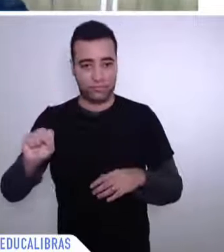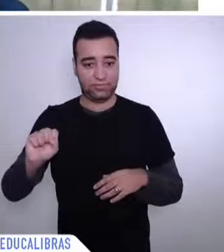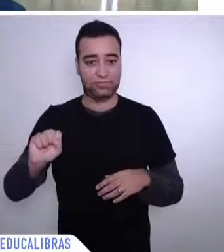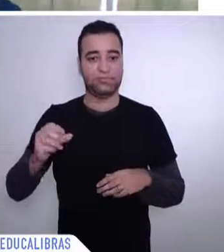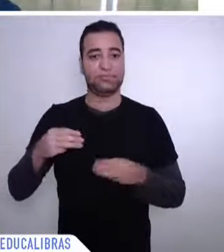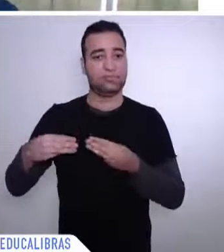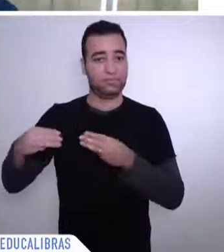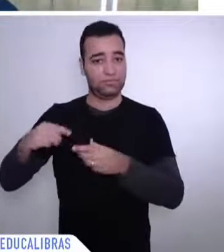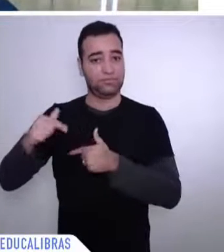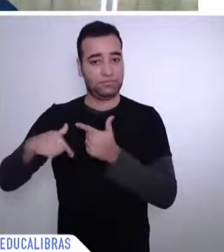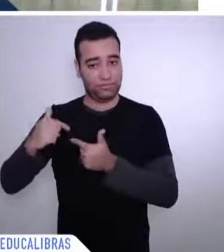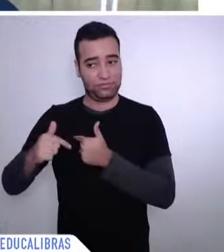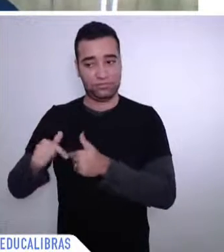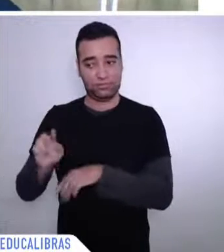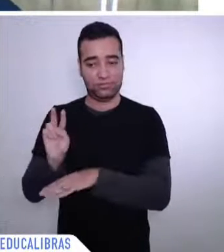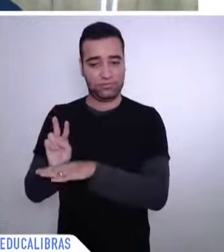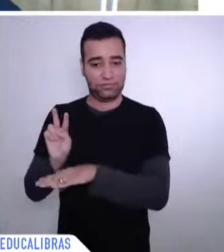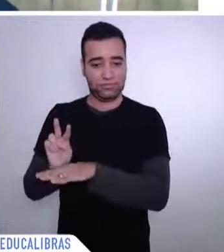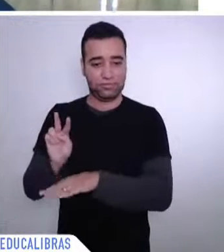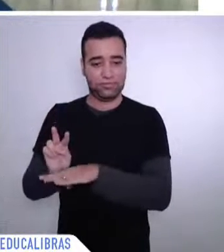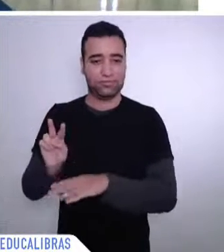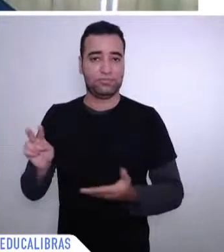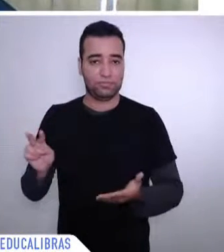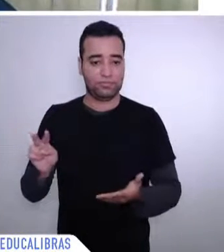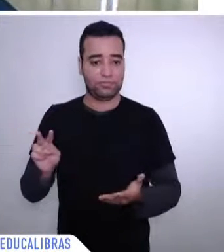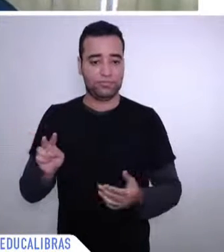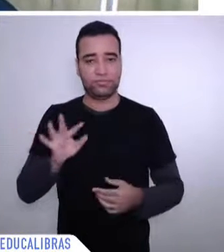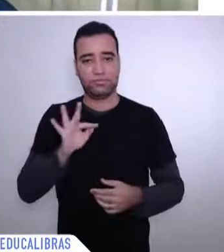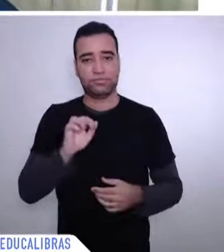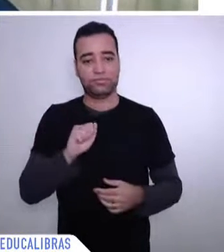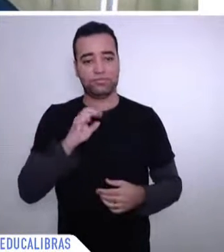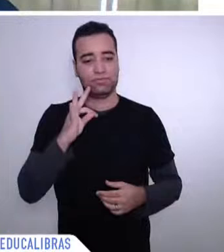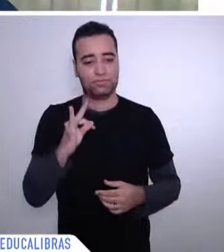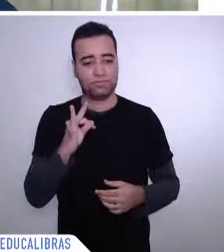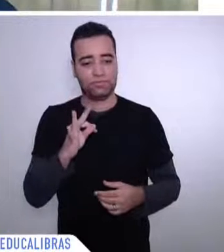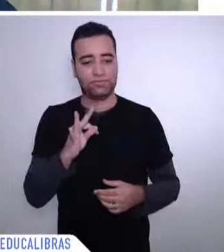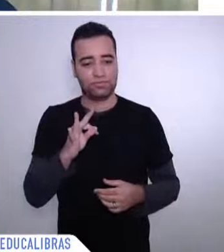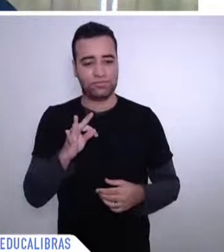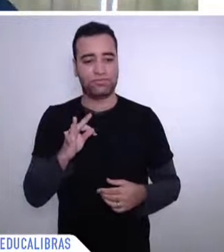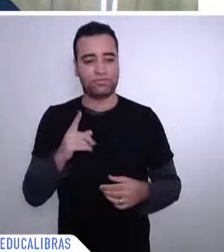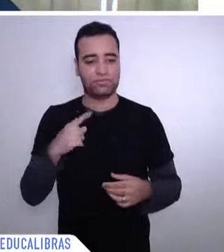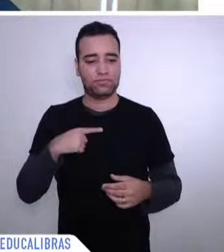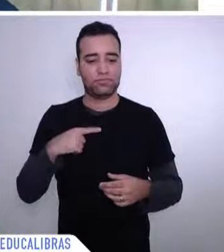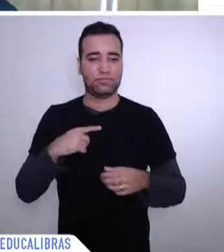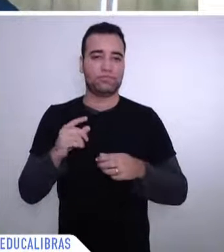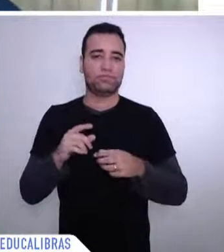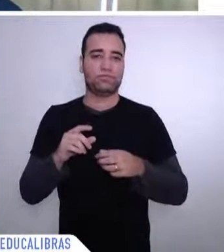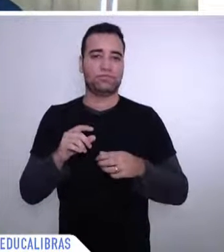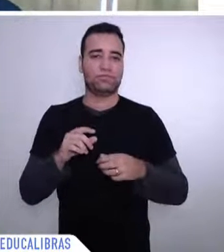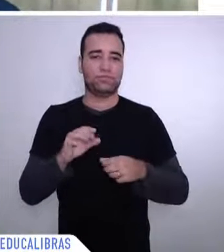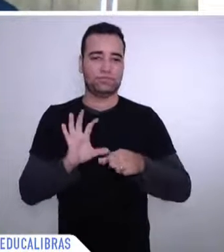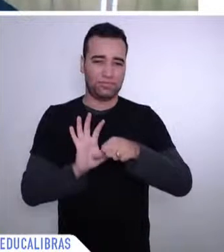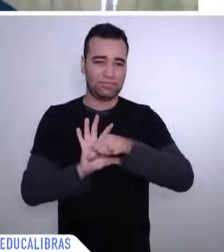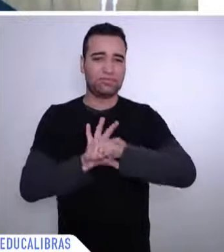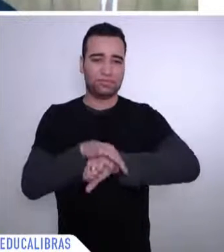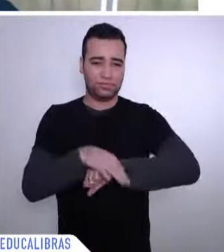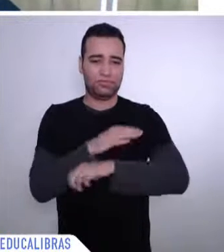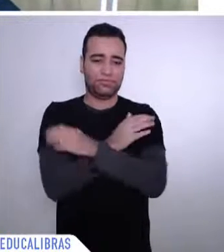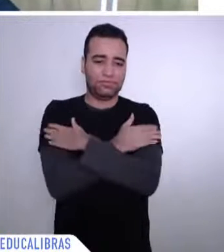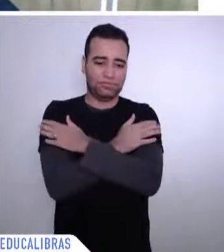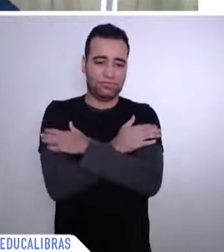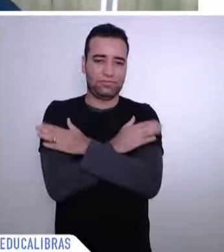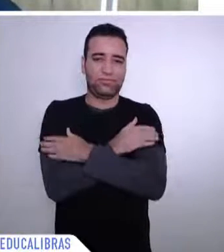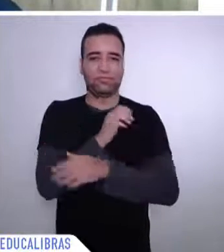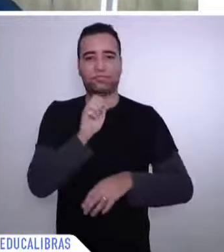resources that come from that second fund, the FGTS amount. With FAT, you'd